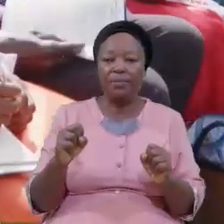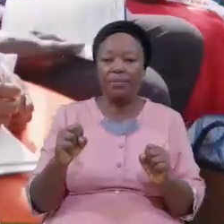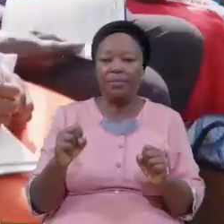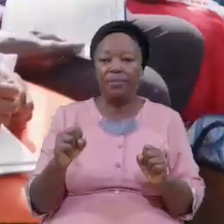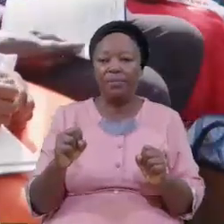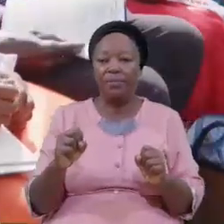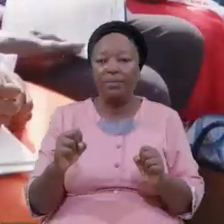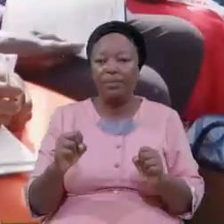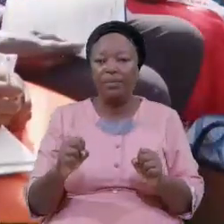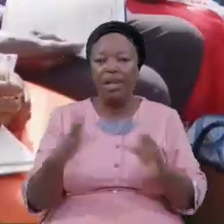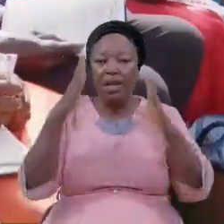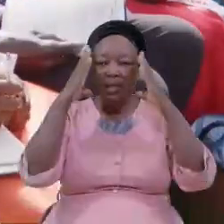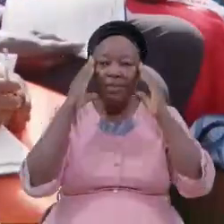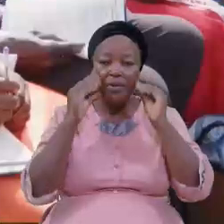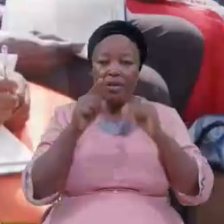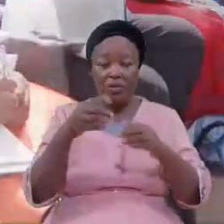Experience, you have it.